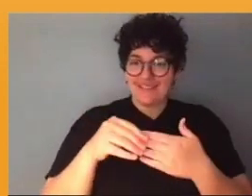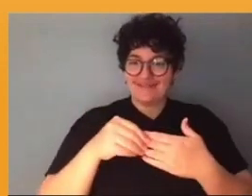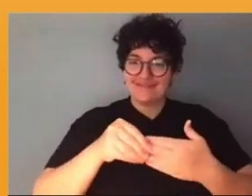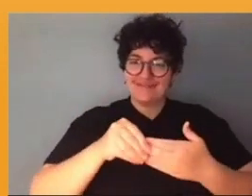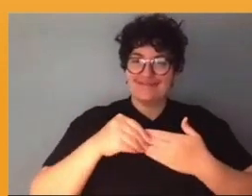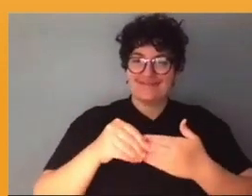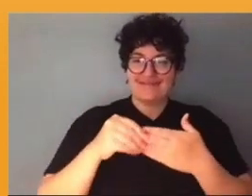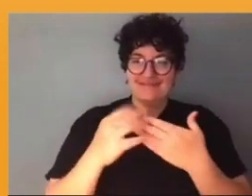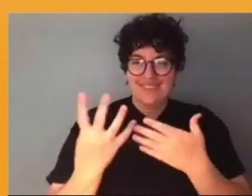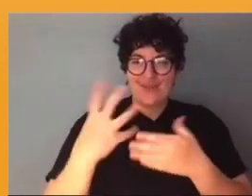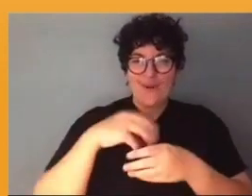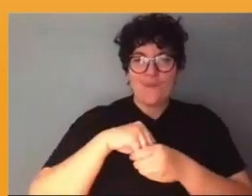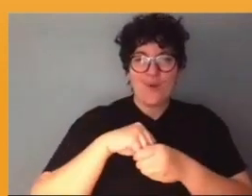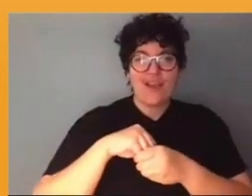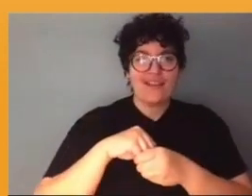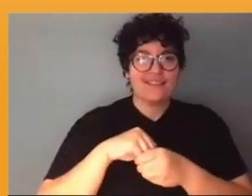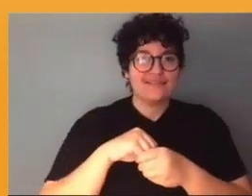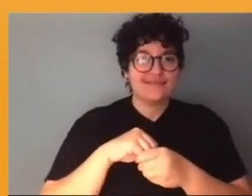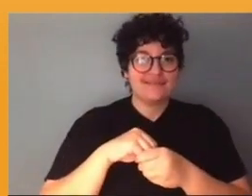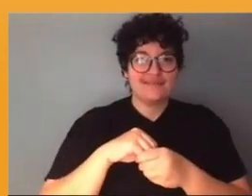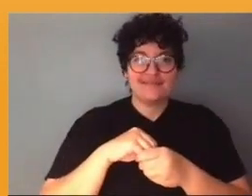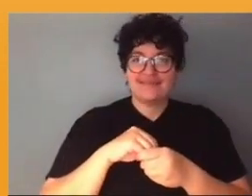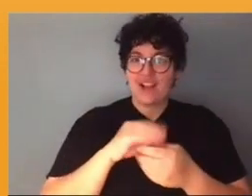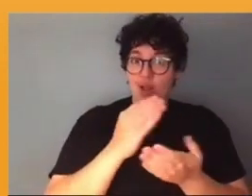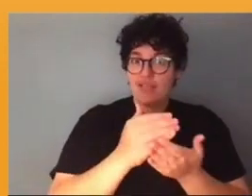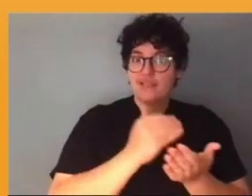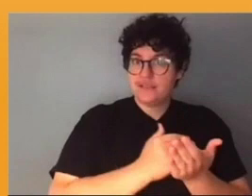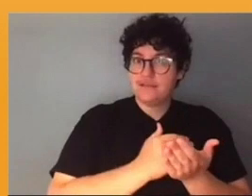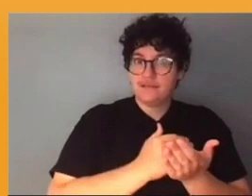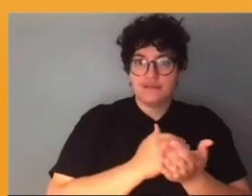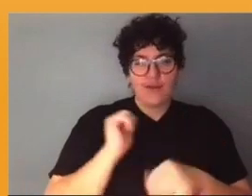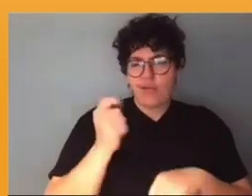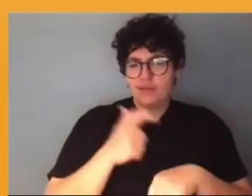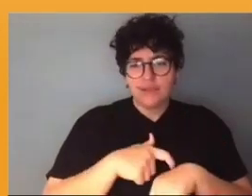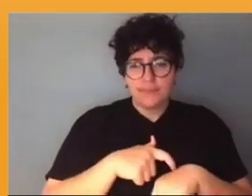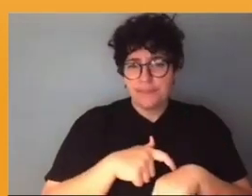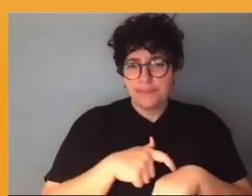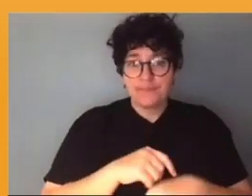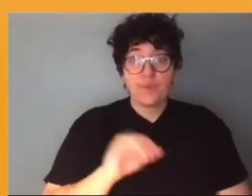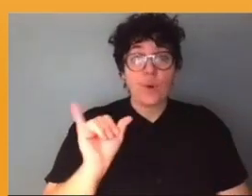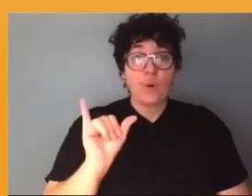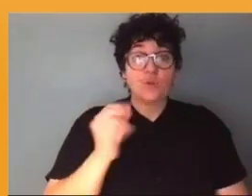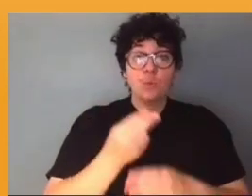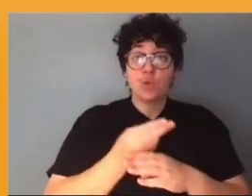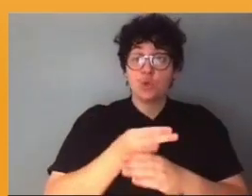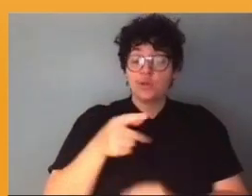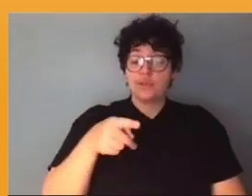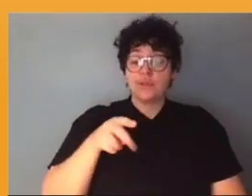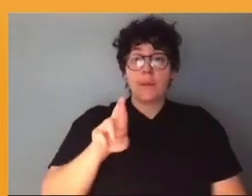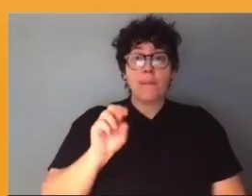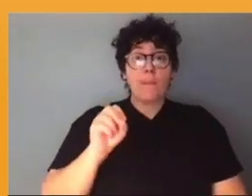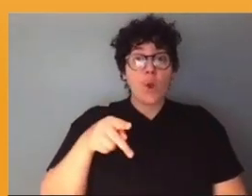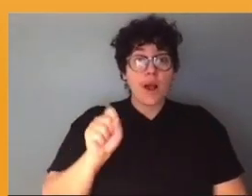that in our lessons all the time. And we also use props,